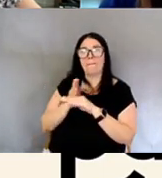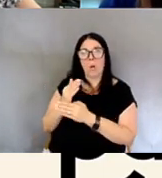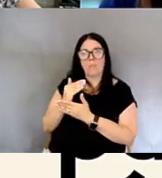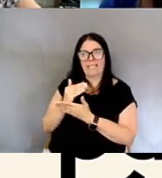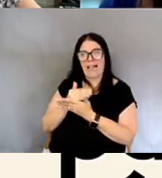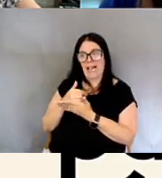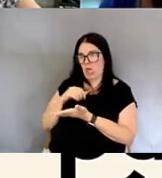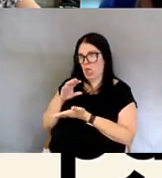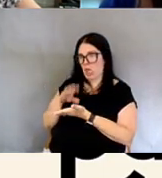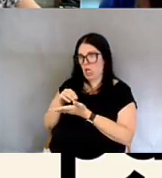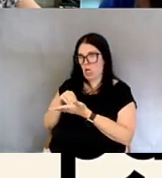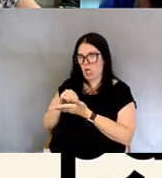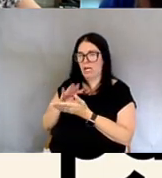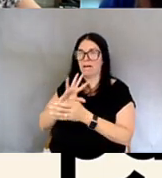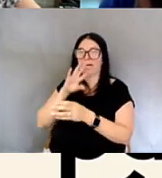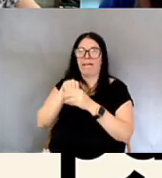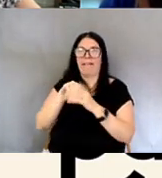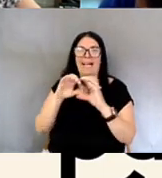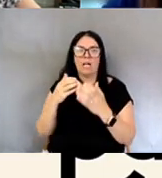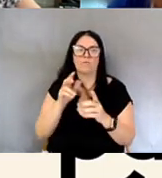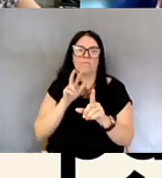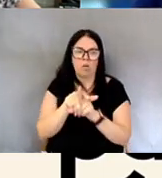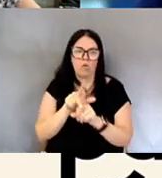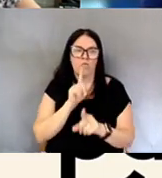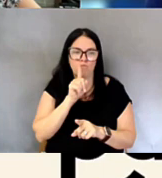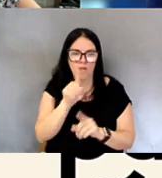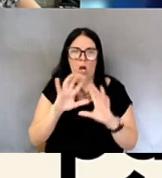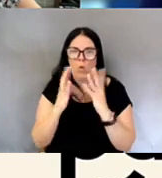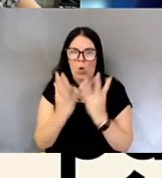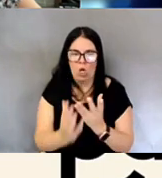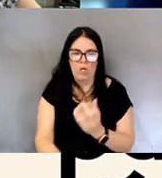beyond the classroom into the real world.